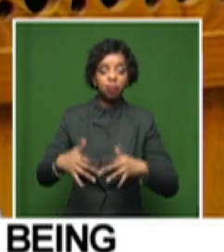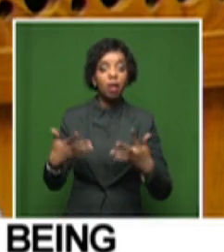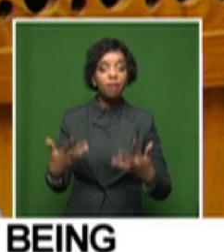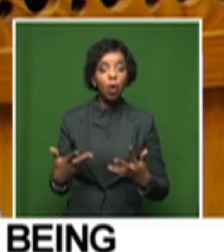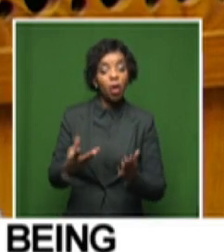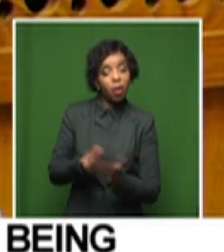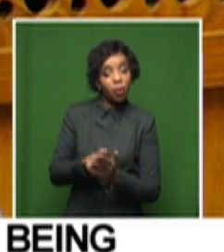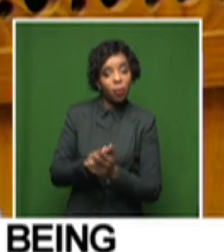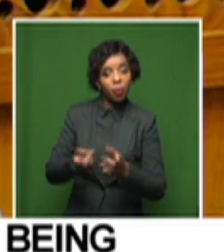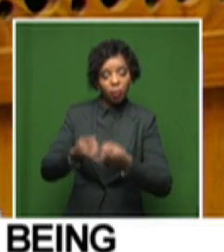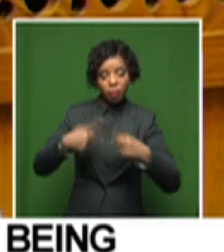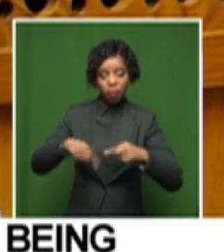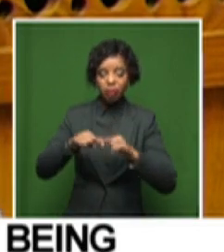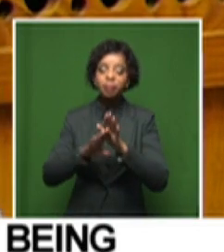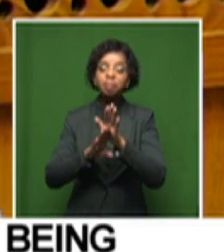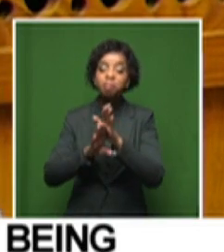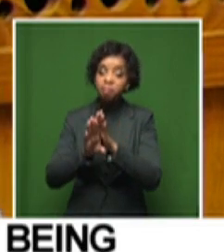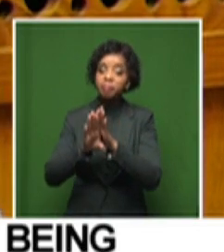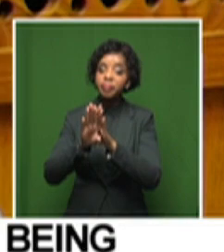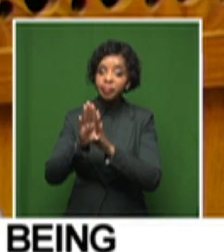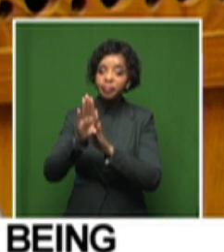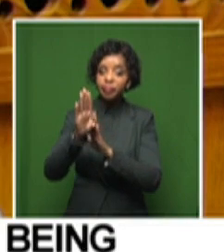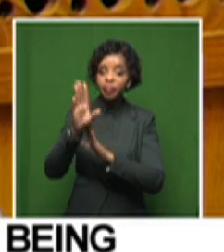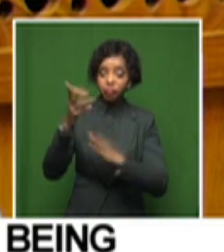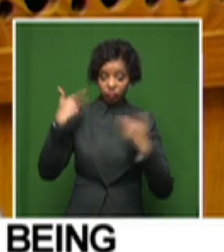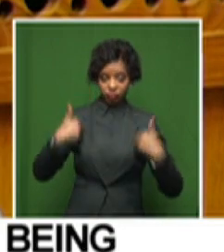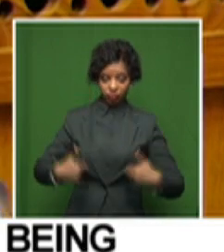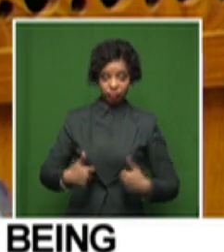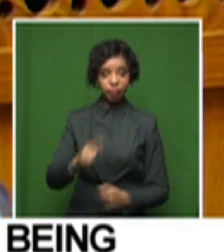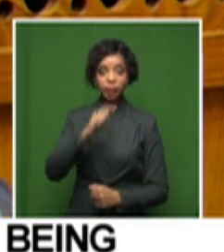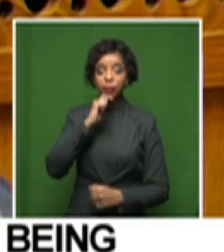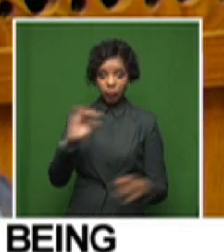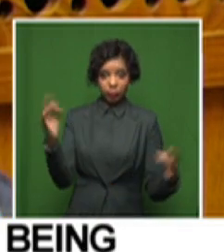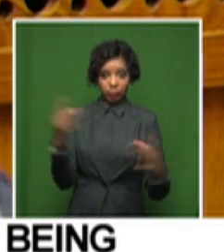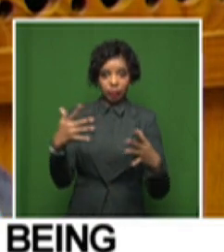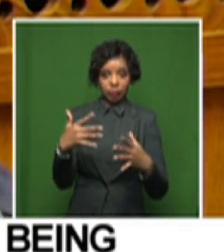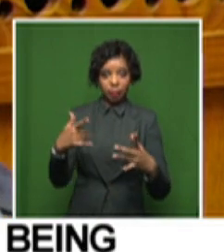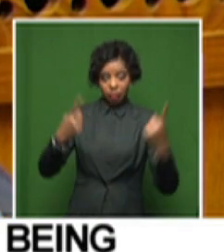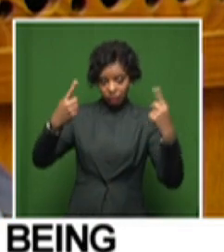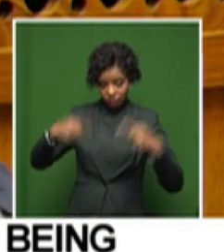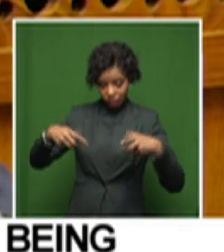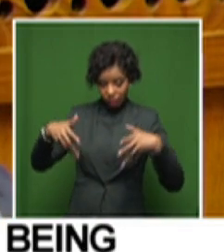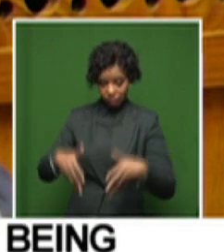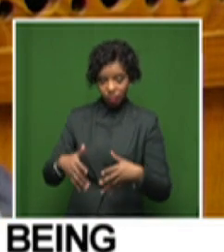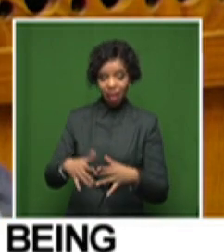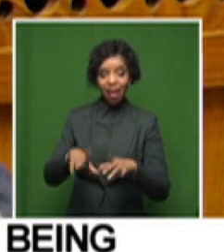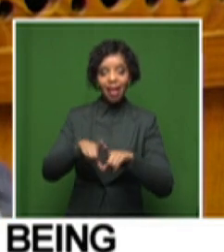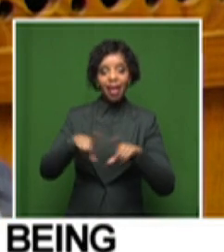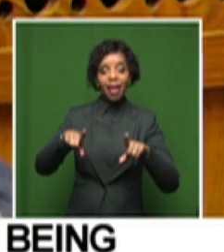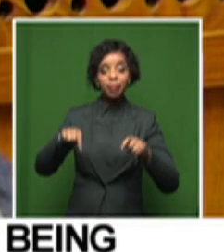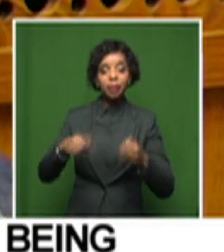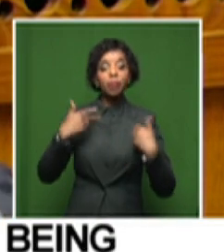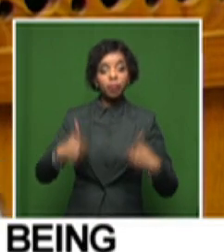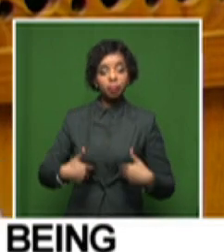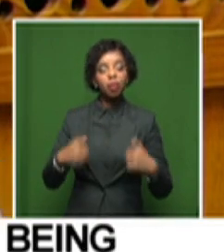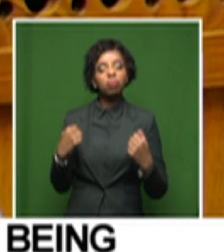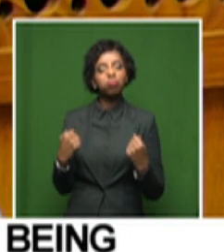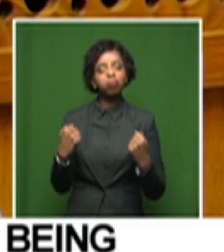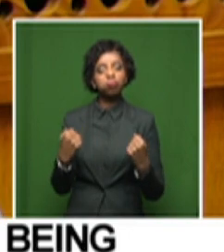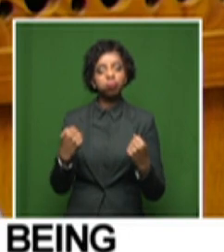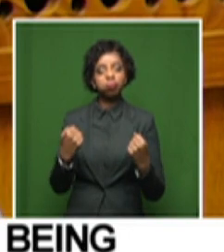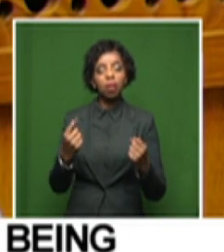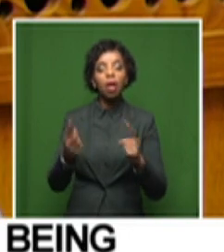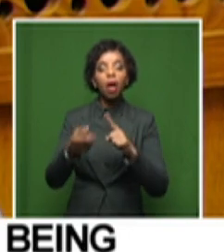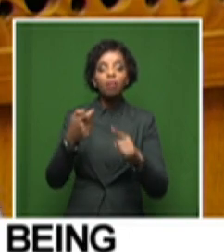the economy. I've been surprised since I arrived here in Cape Town that driving from the office here to